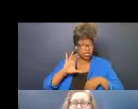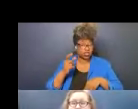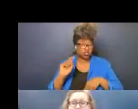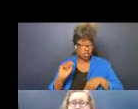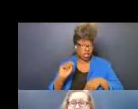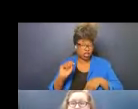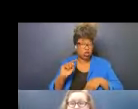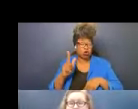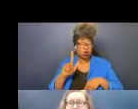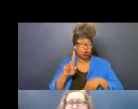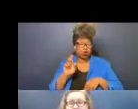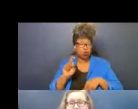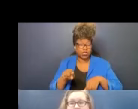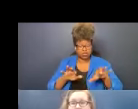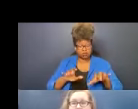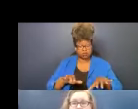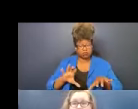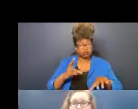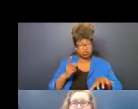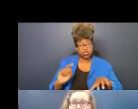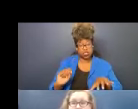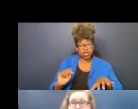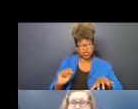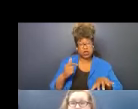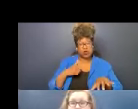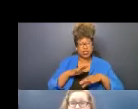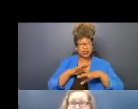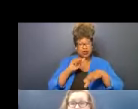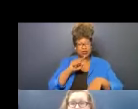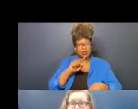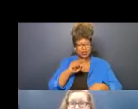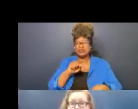drop the question in the chat so we can call on you.